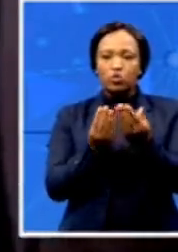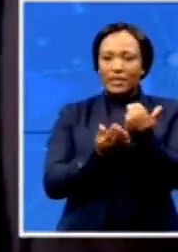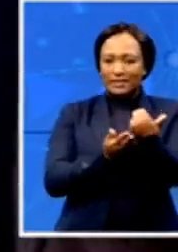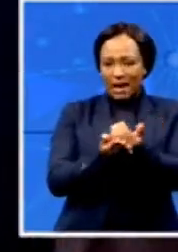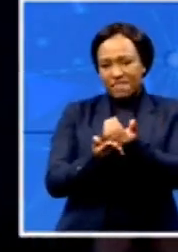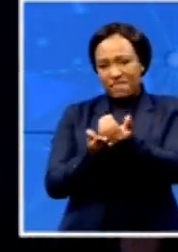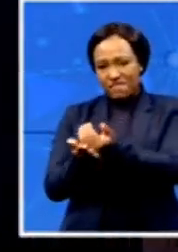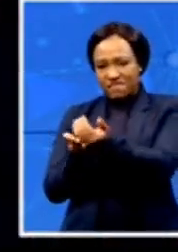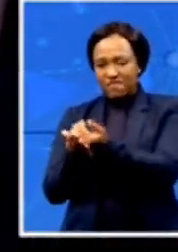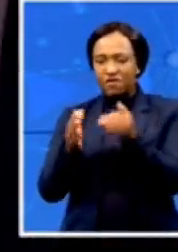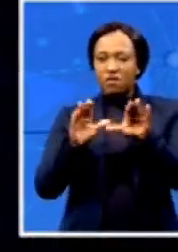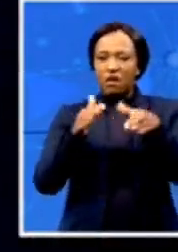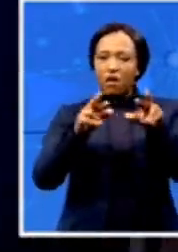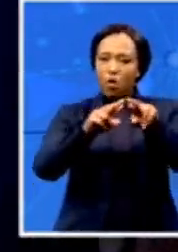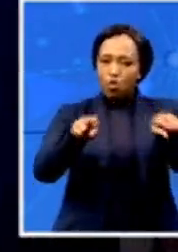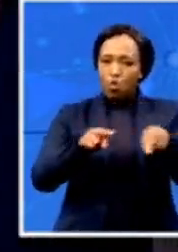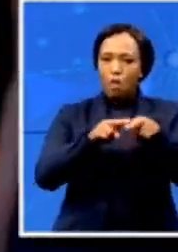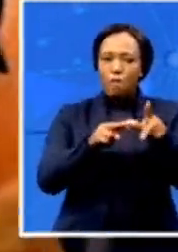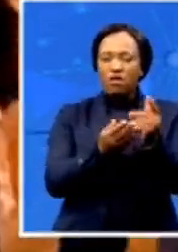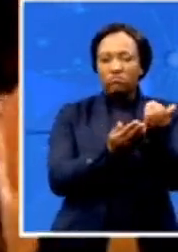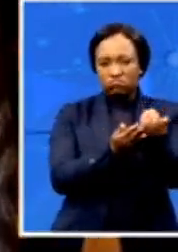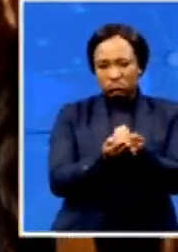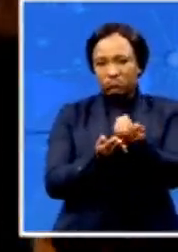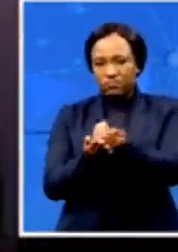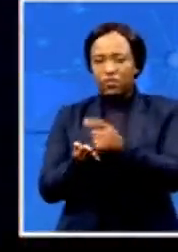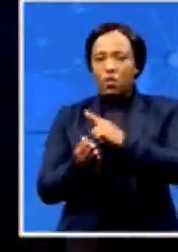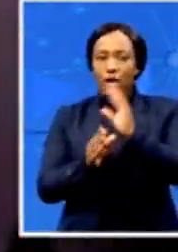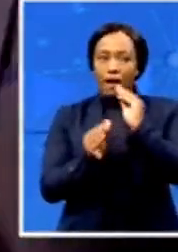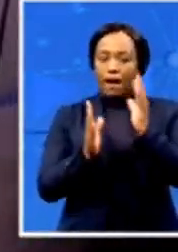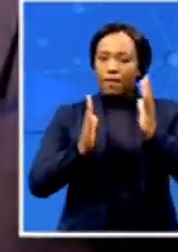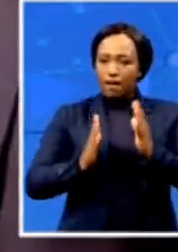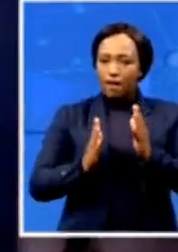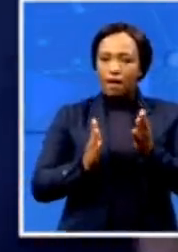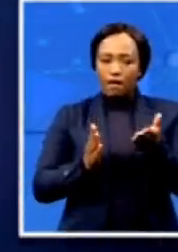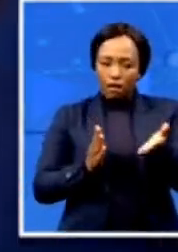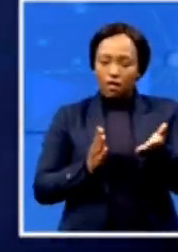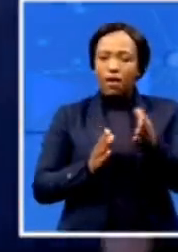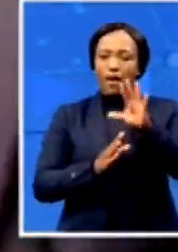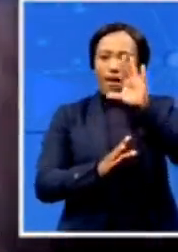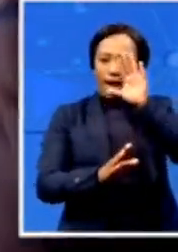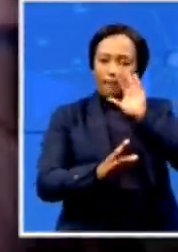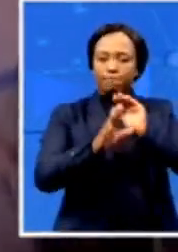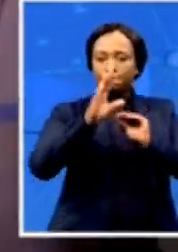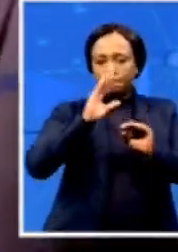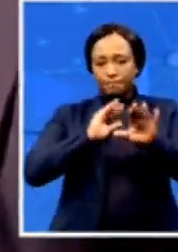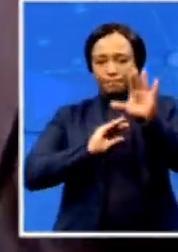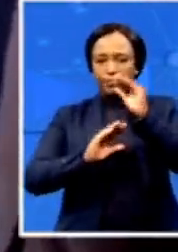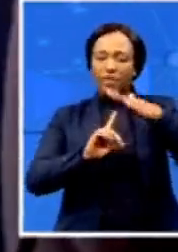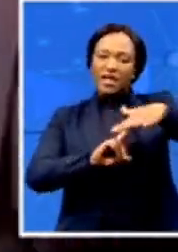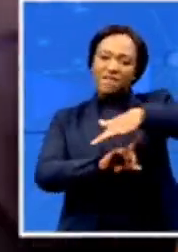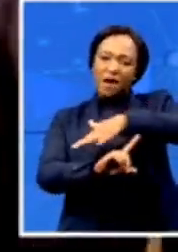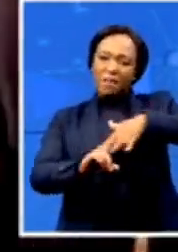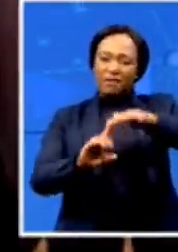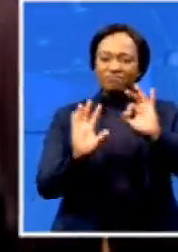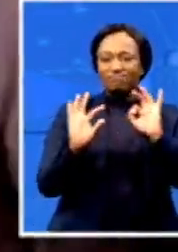that the learners are able to learn and study in a conducive environment.